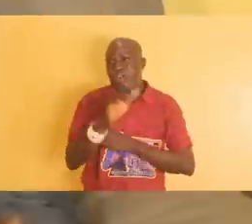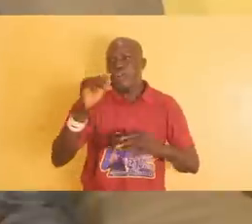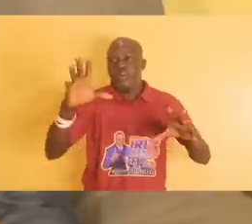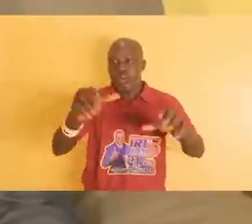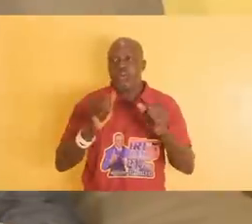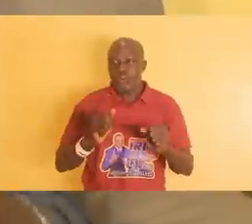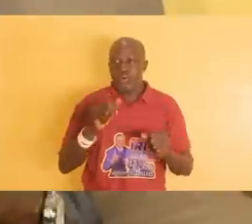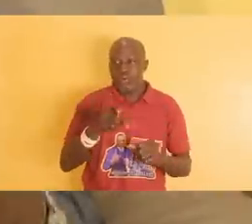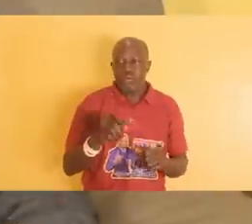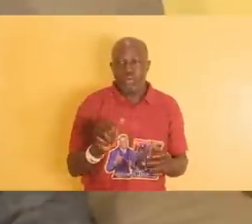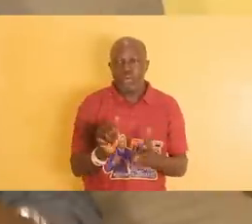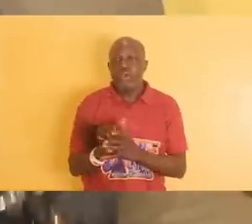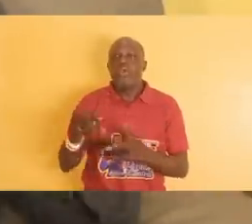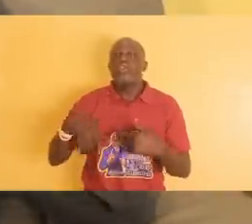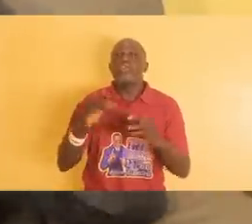Amen.